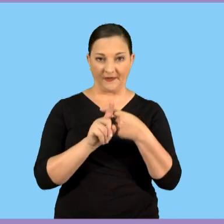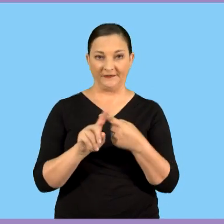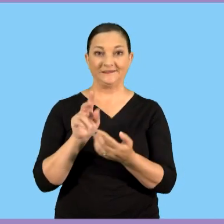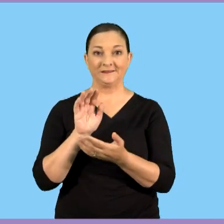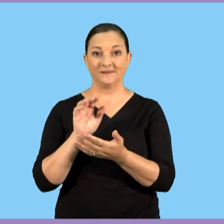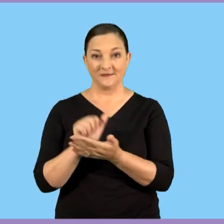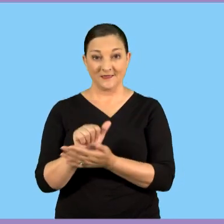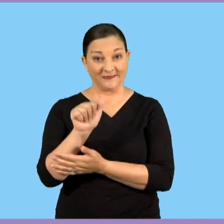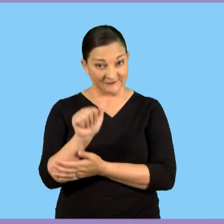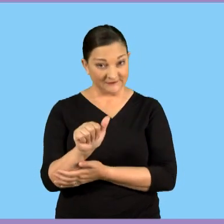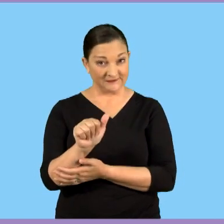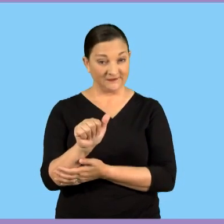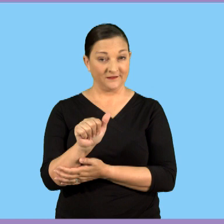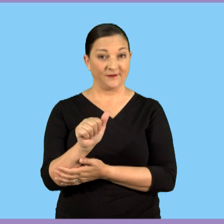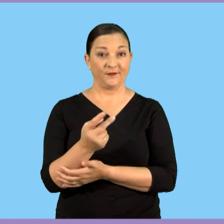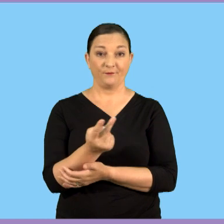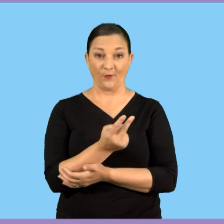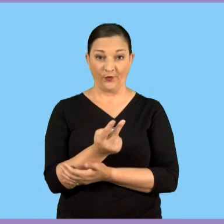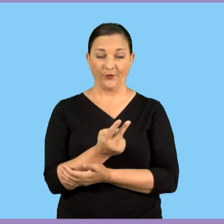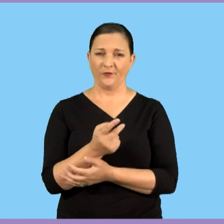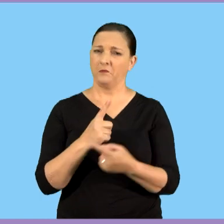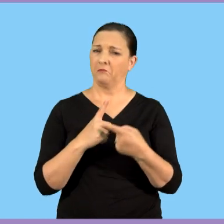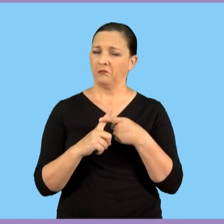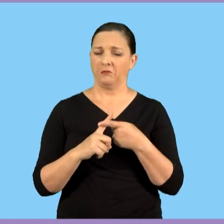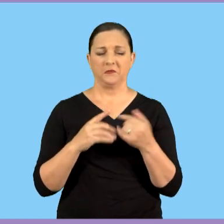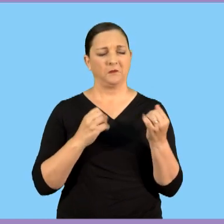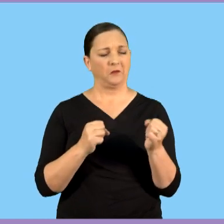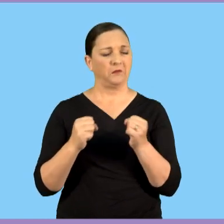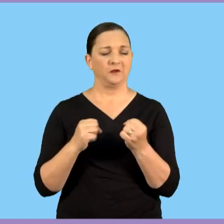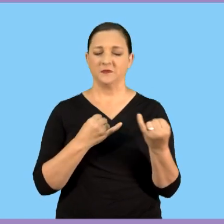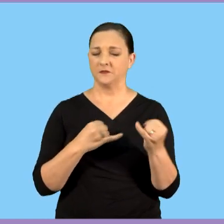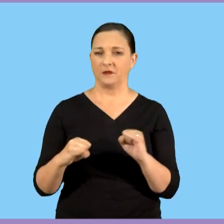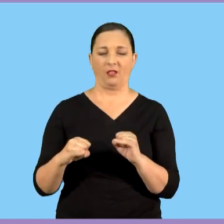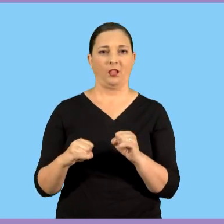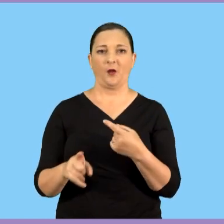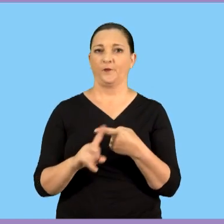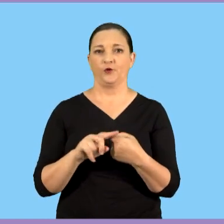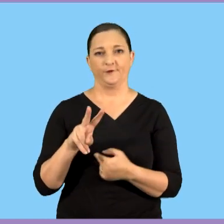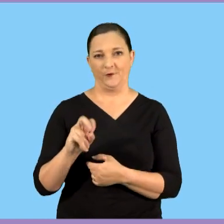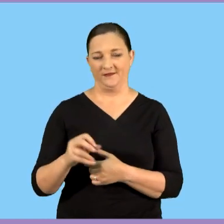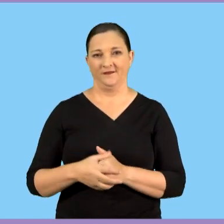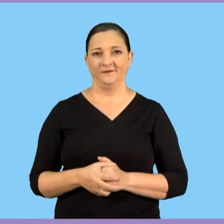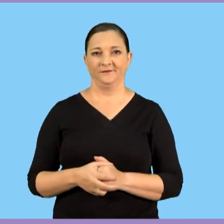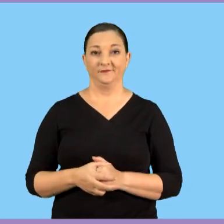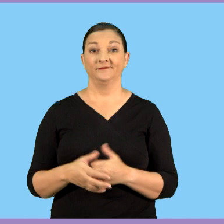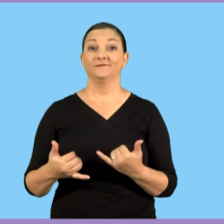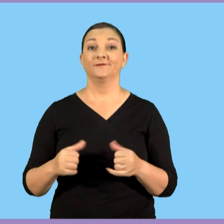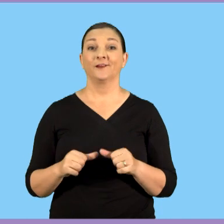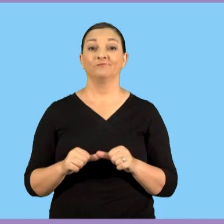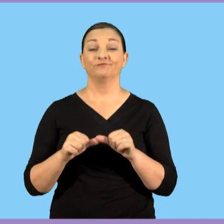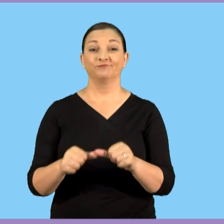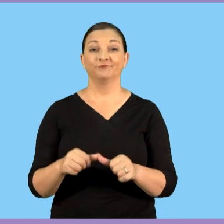is still going to be a positive 20. Let's go on to the addition